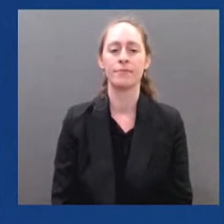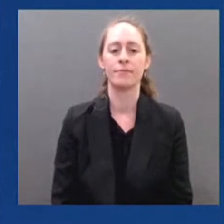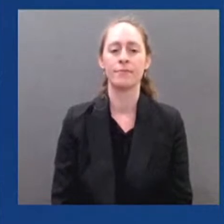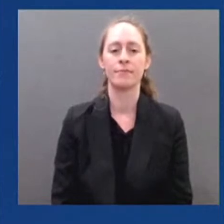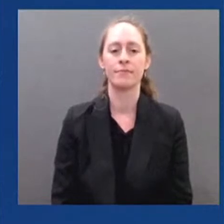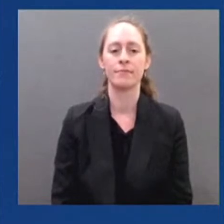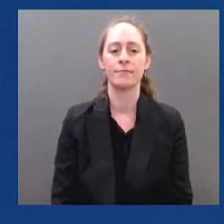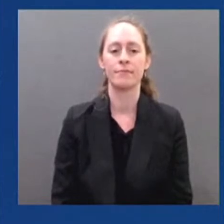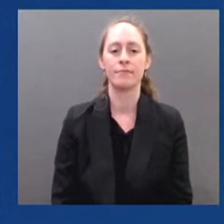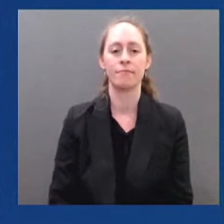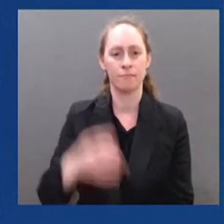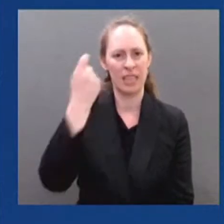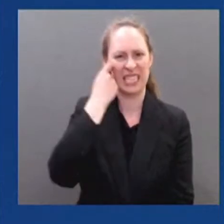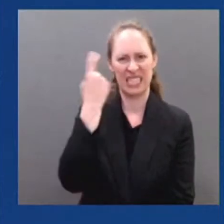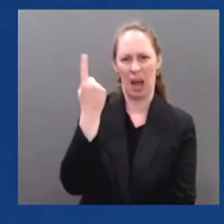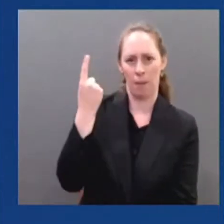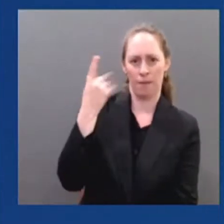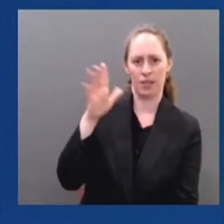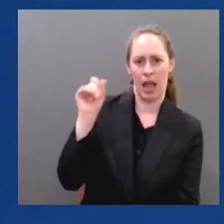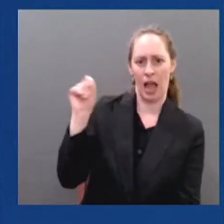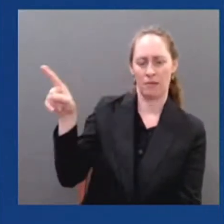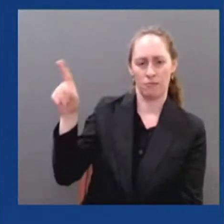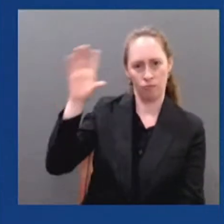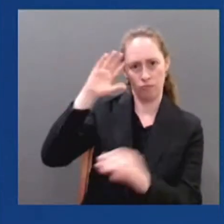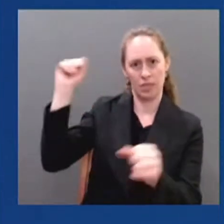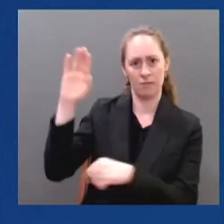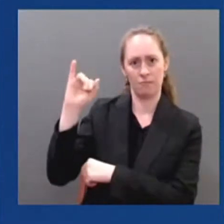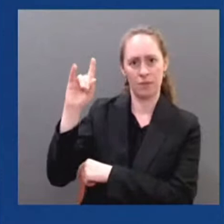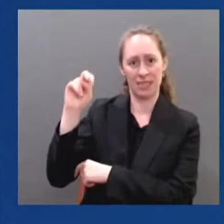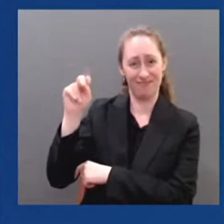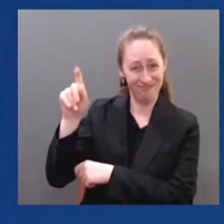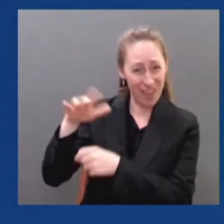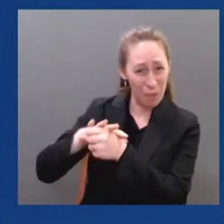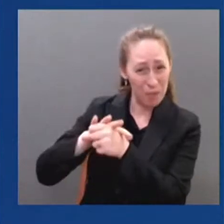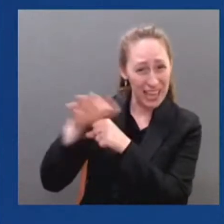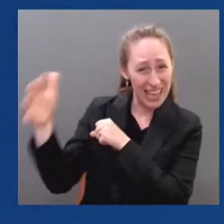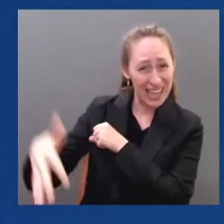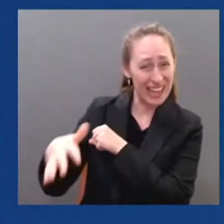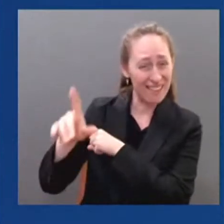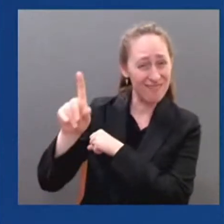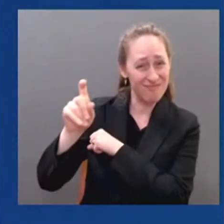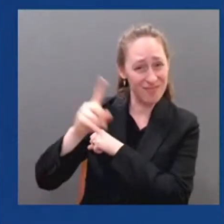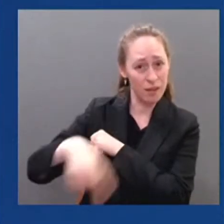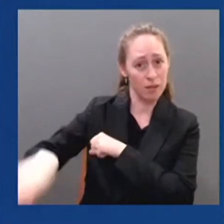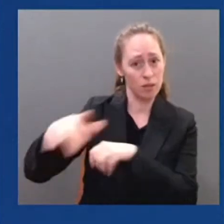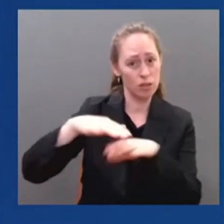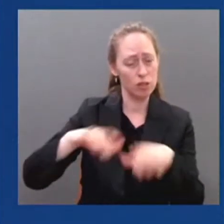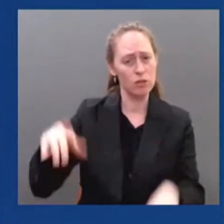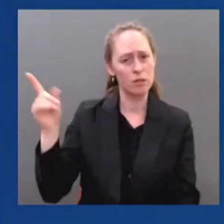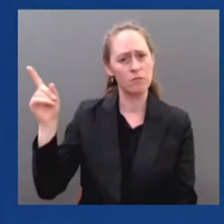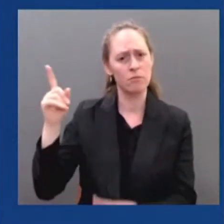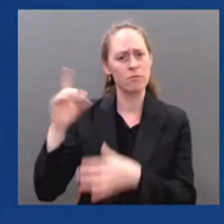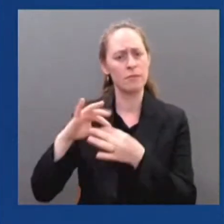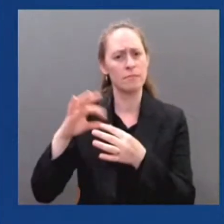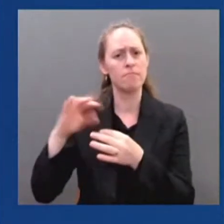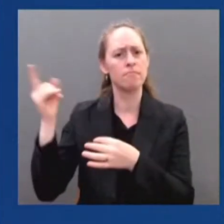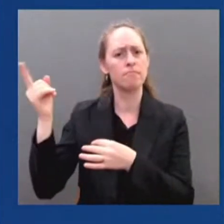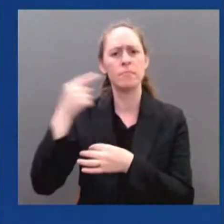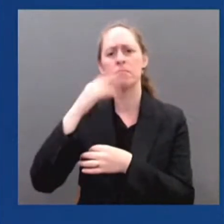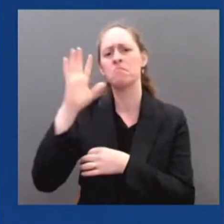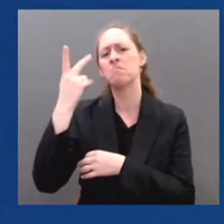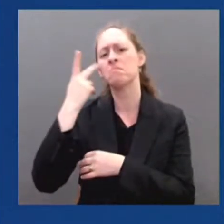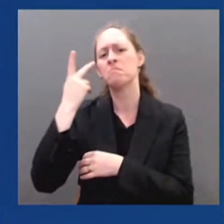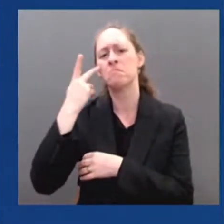children, and he said that we'll get through at least this year with the current level of funding. I'm hoping you